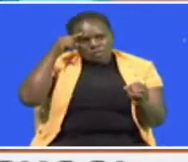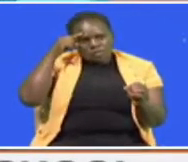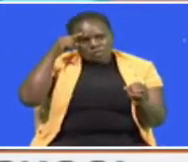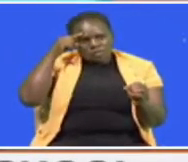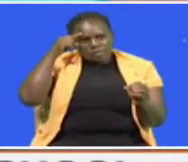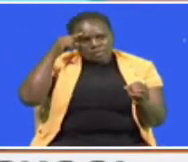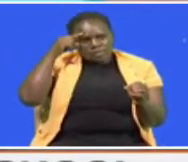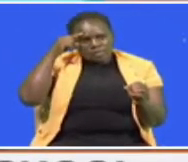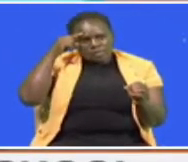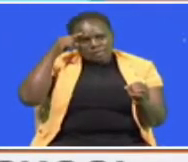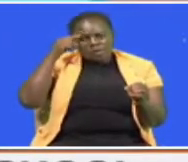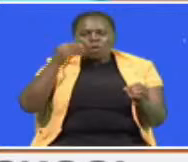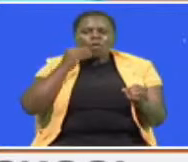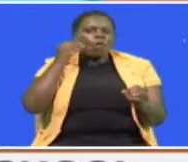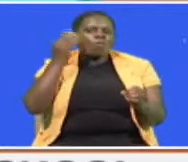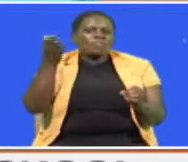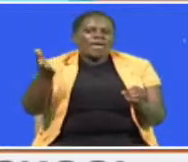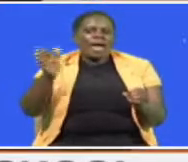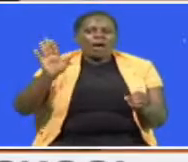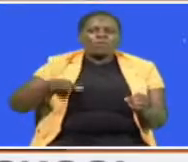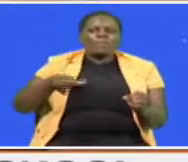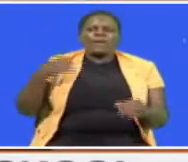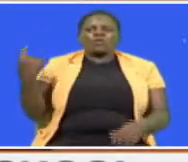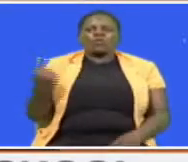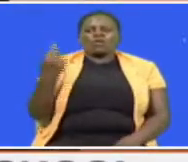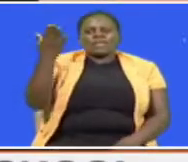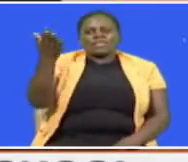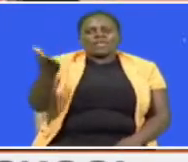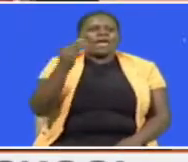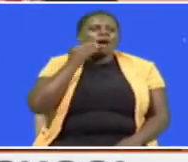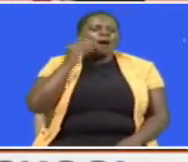ambao unapatana na nyumbani ni wao mama tu.